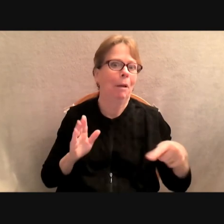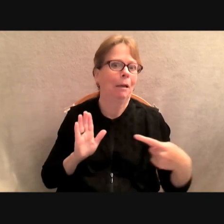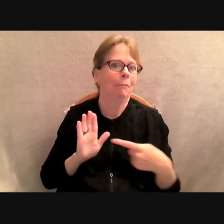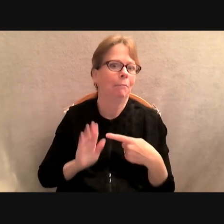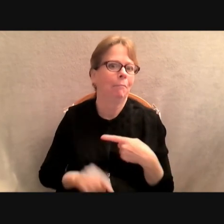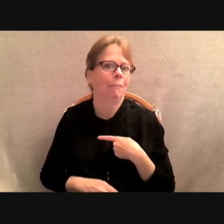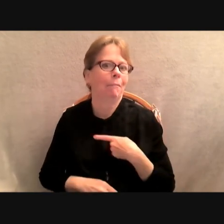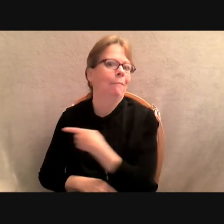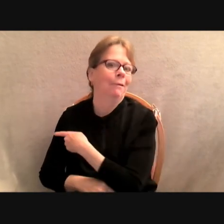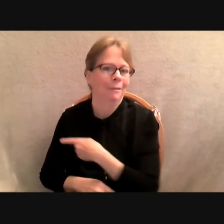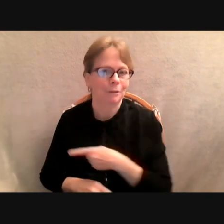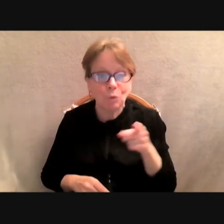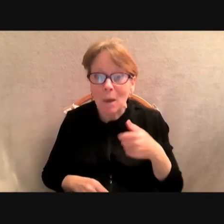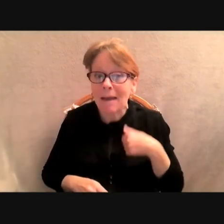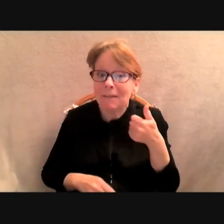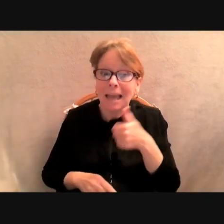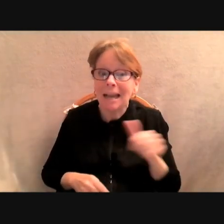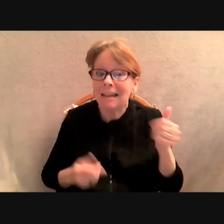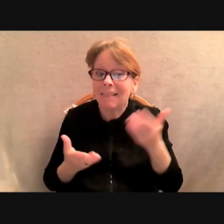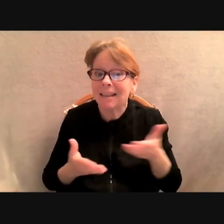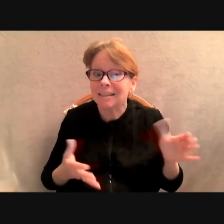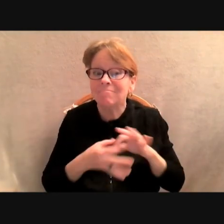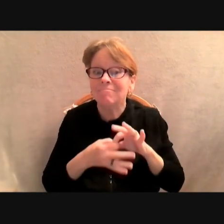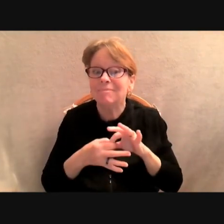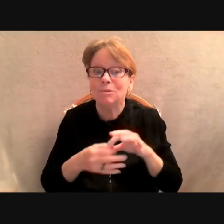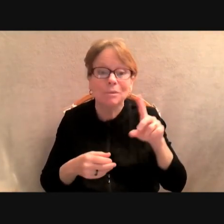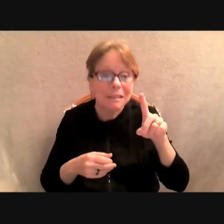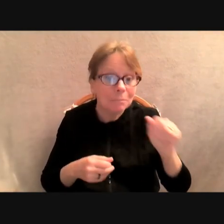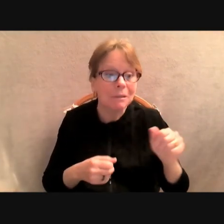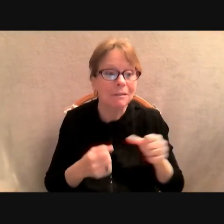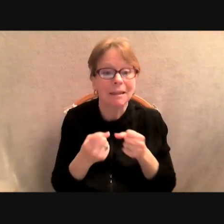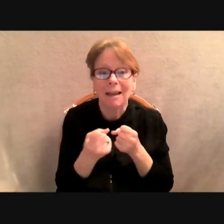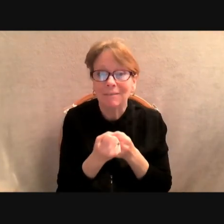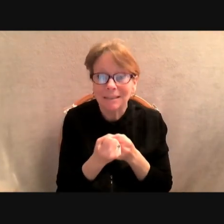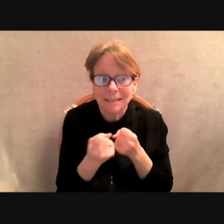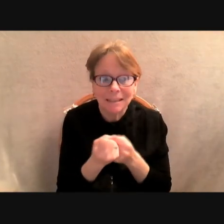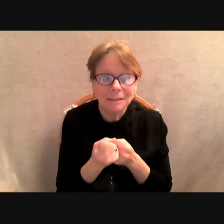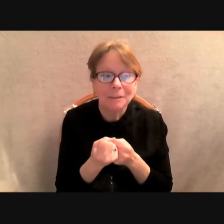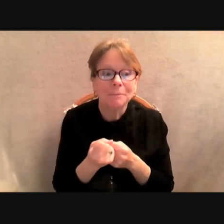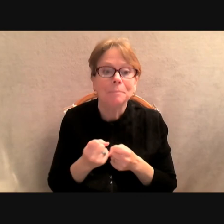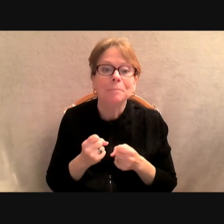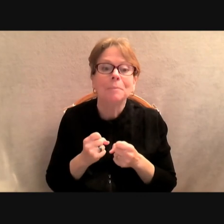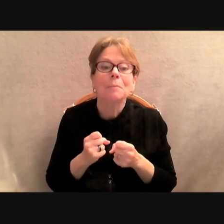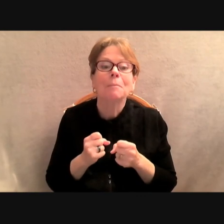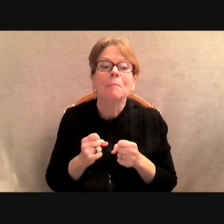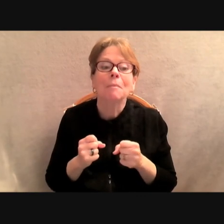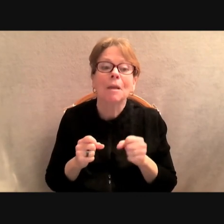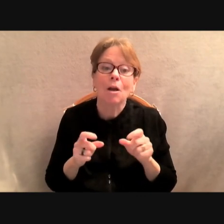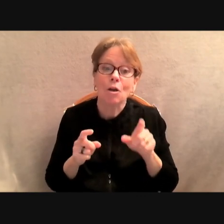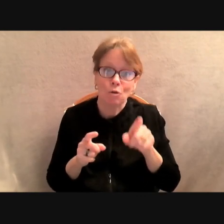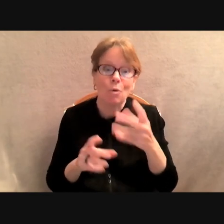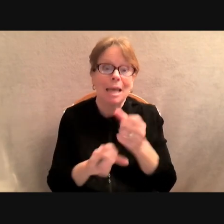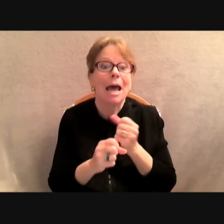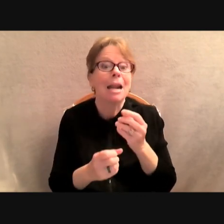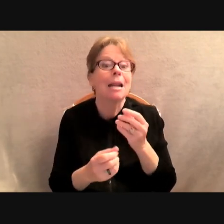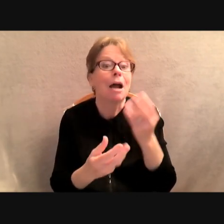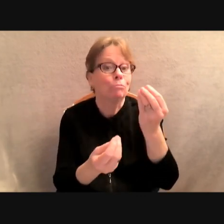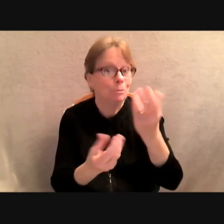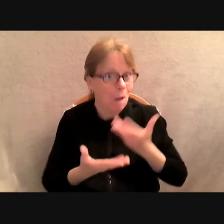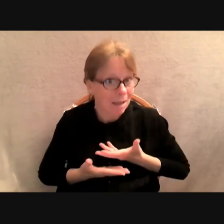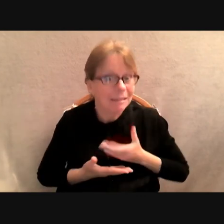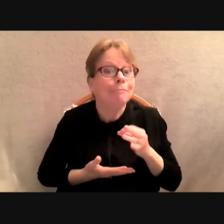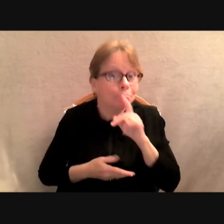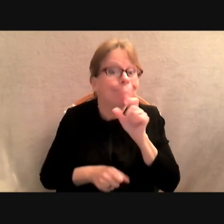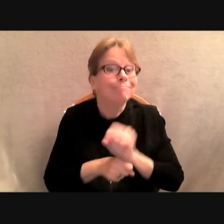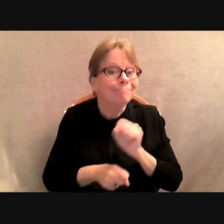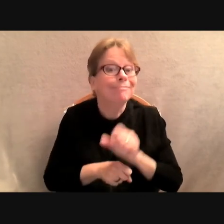disability advocacy. And the responses you get can be passed on, but they can also be used to help you see whether or not you feel like you